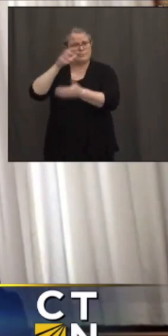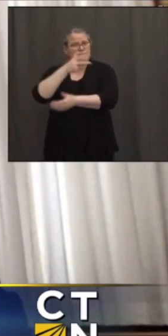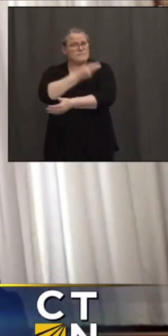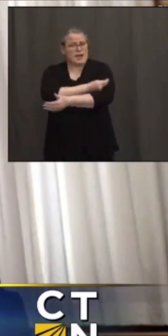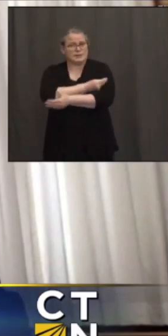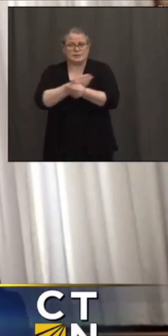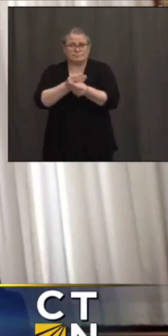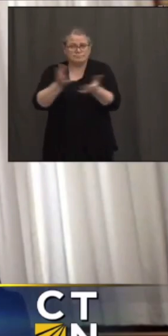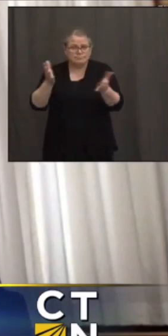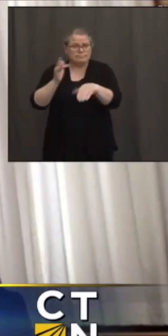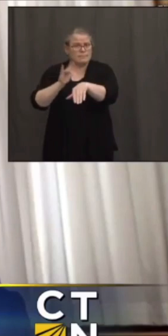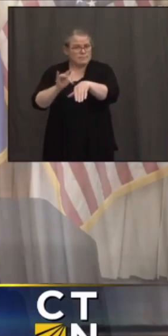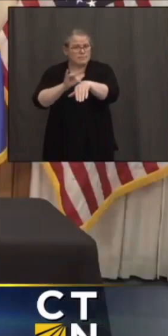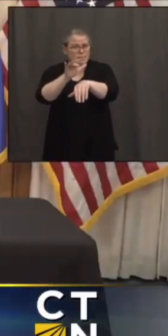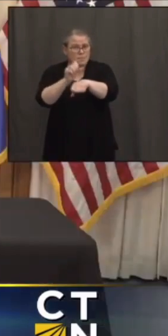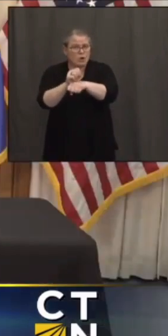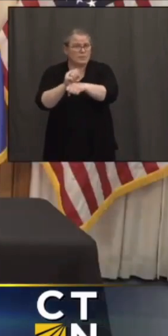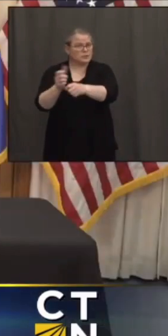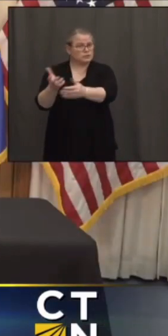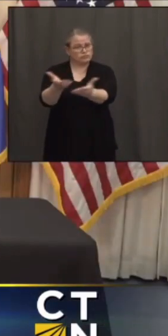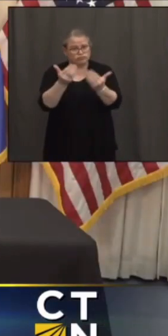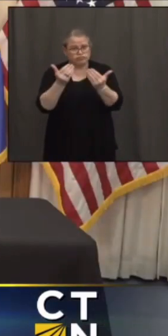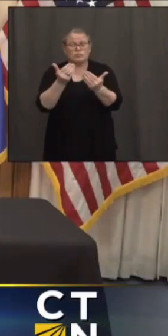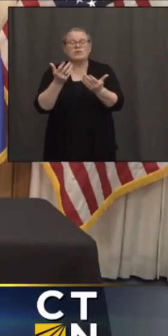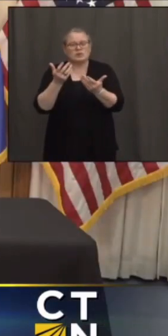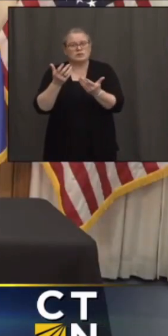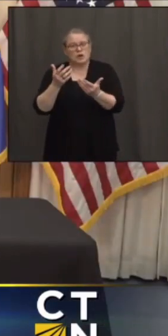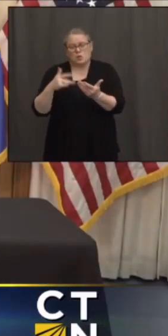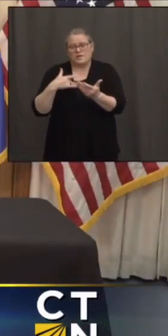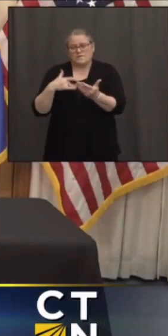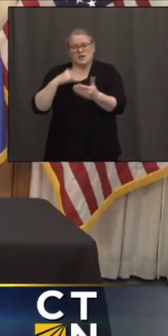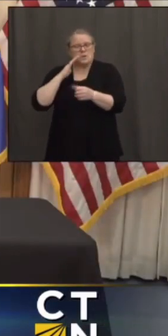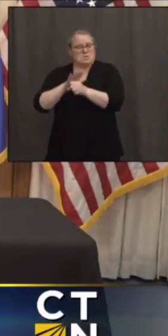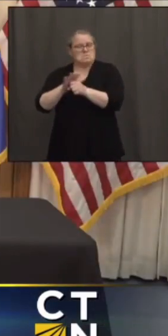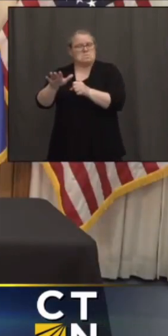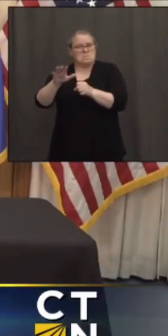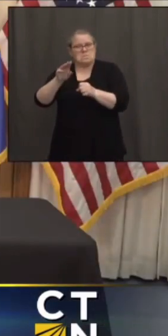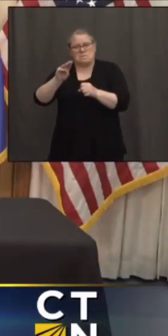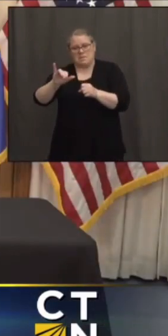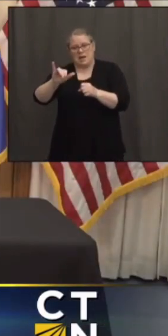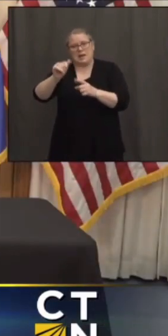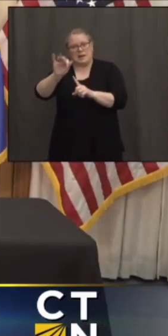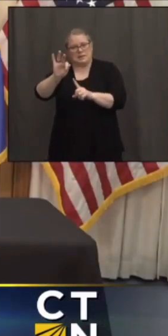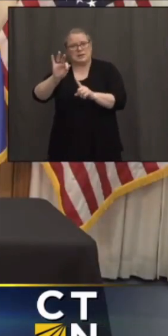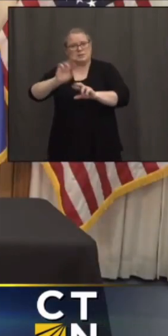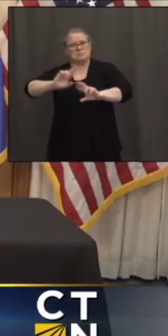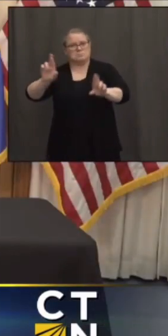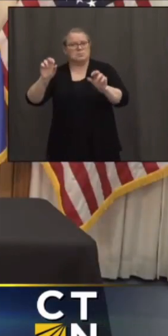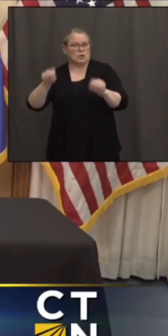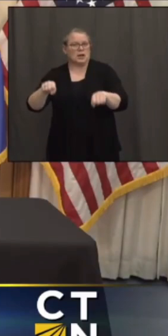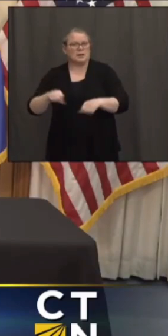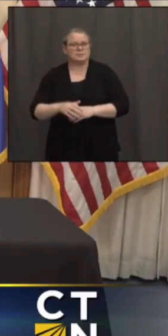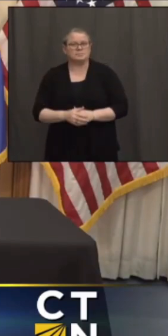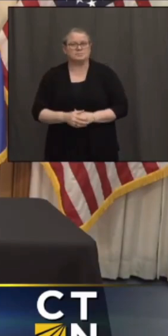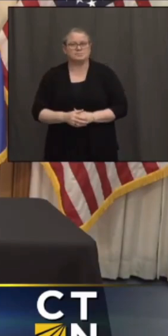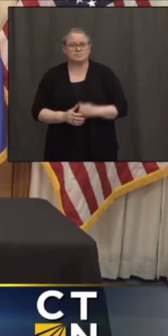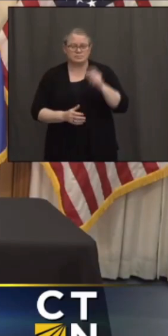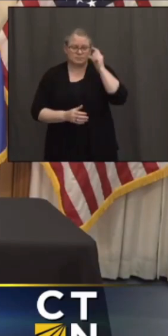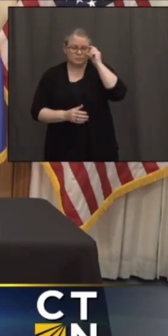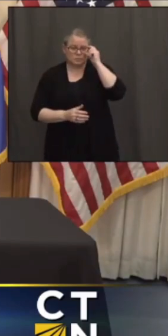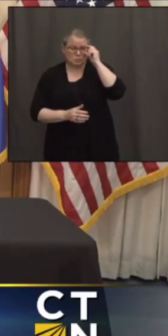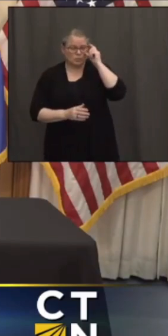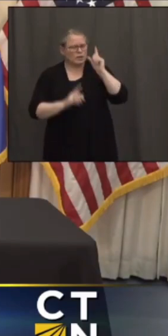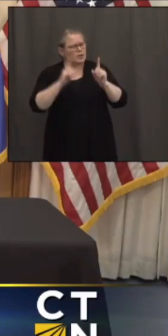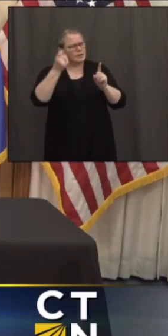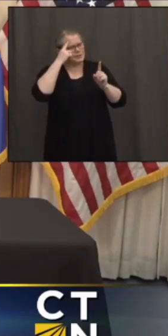now and May 19th. So, Governor, when did you make this decision? And again, when it comes